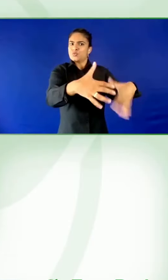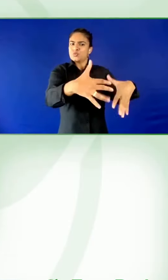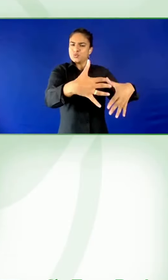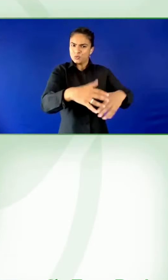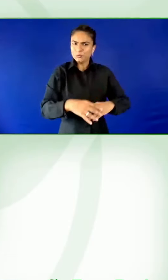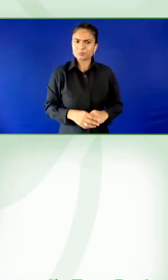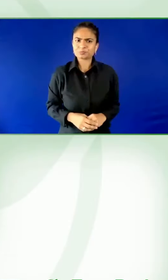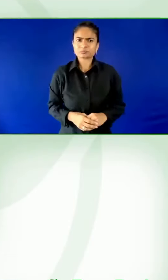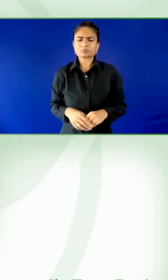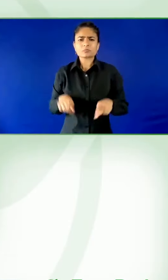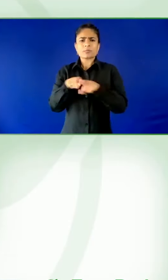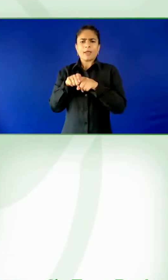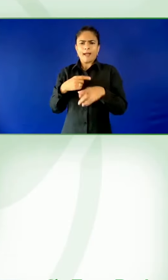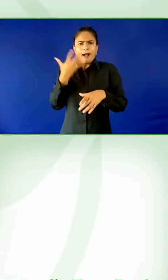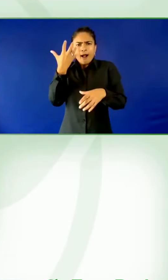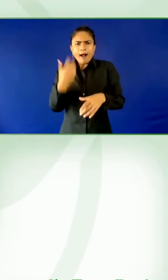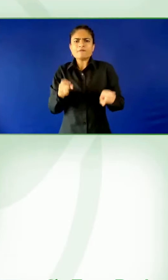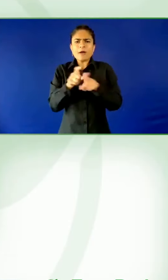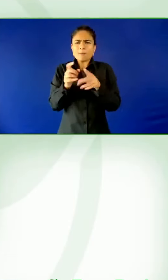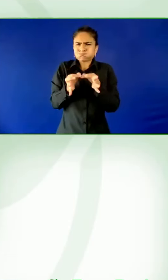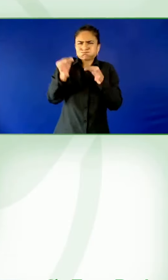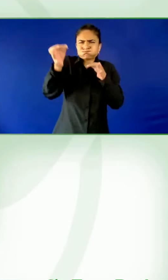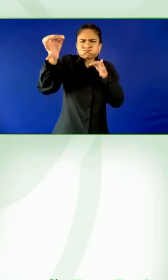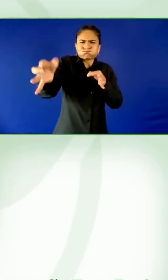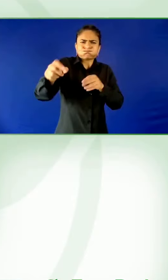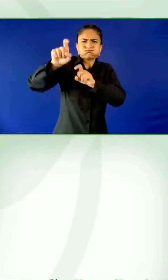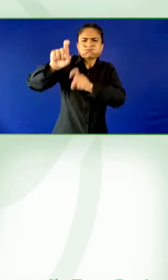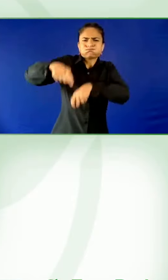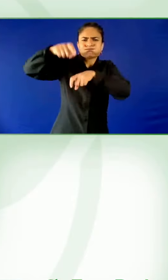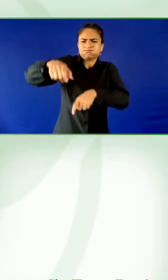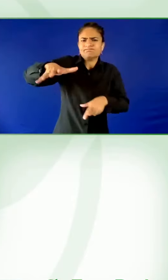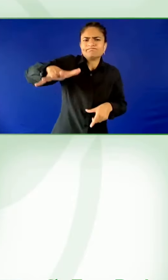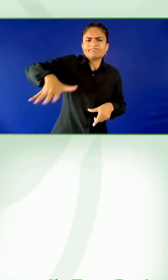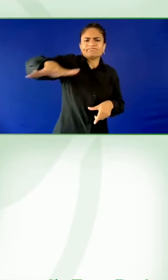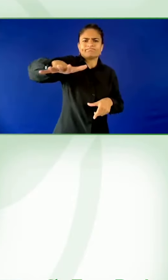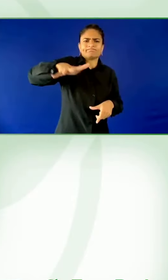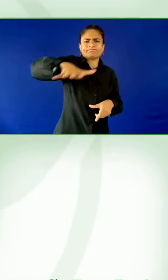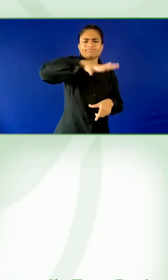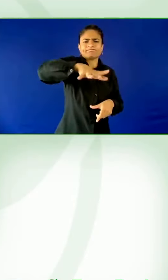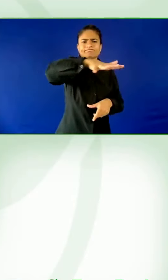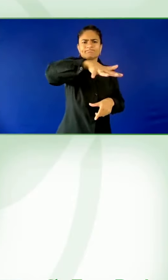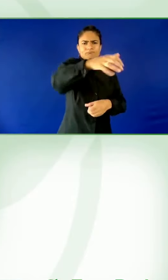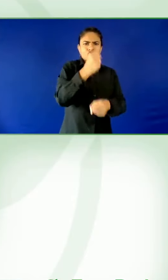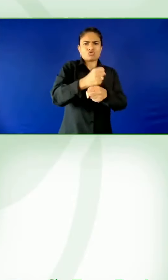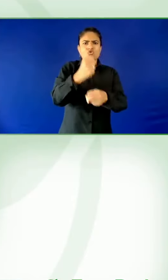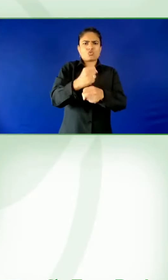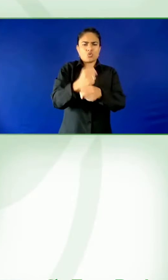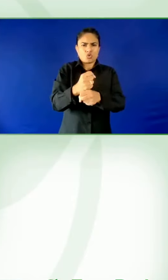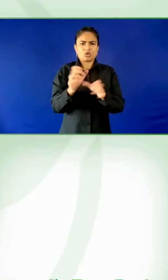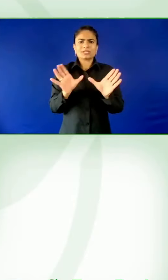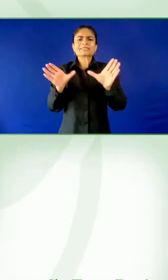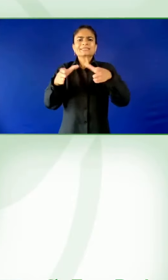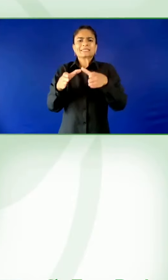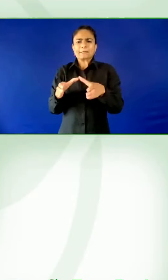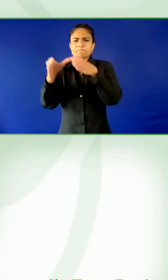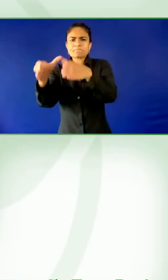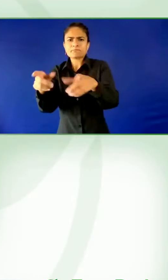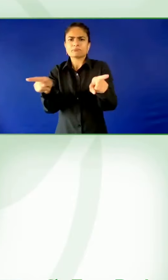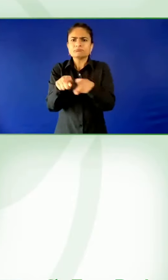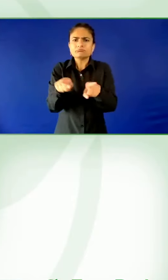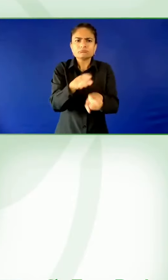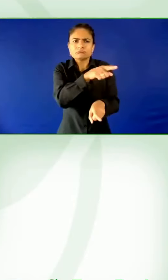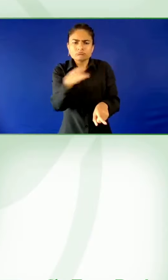enhancing employability options for rural part and where